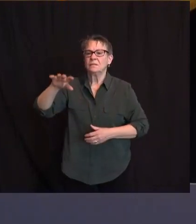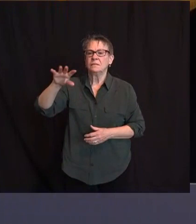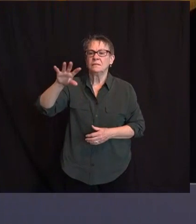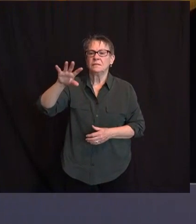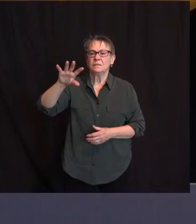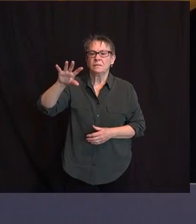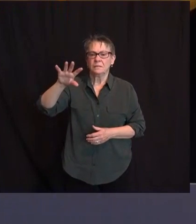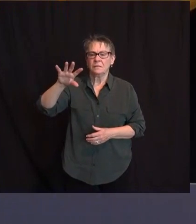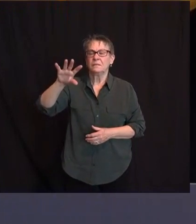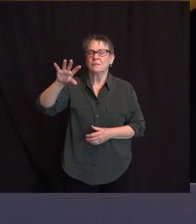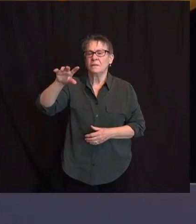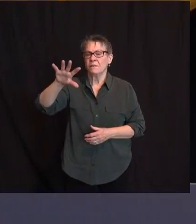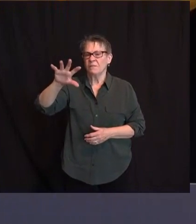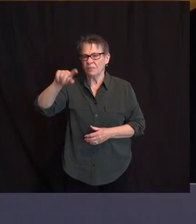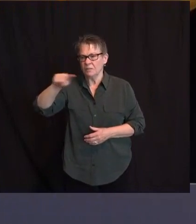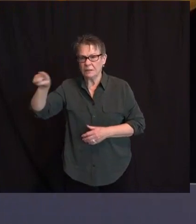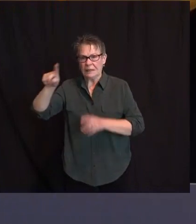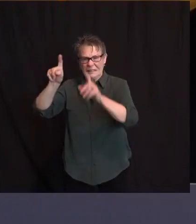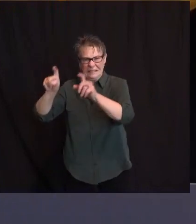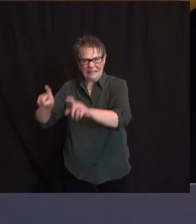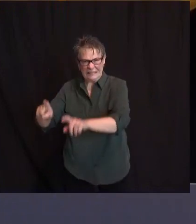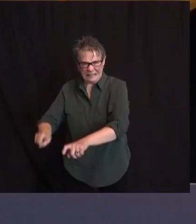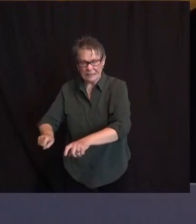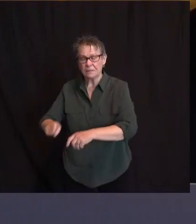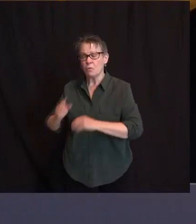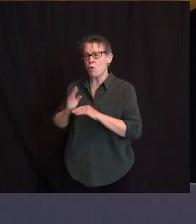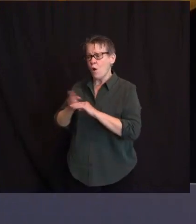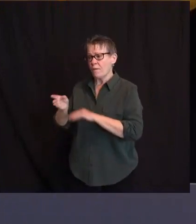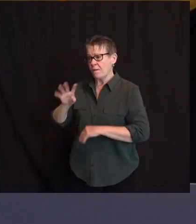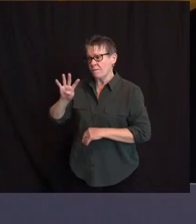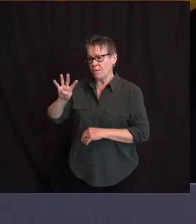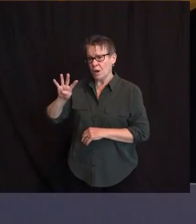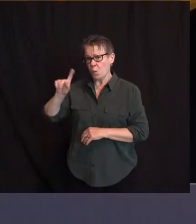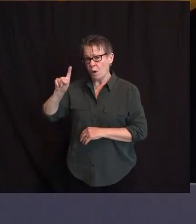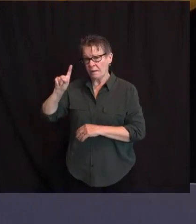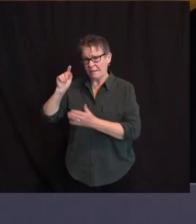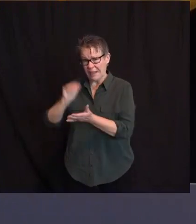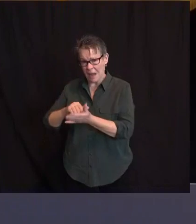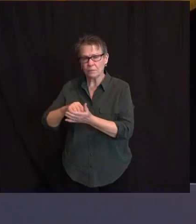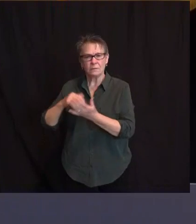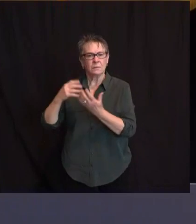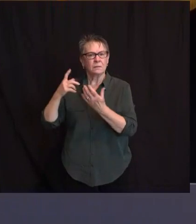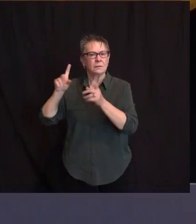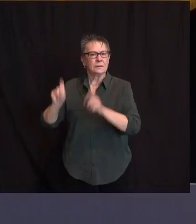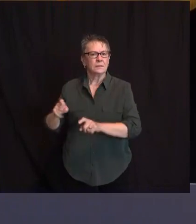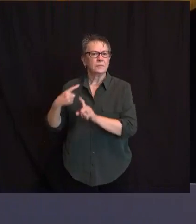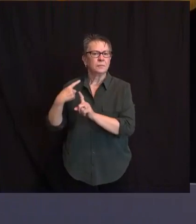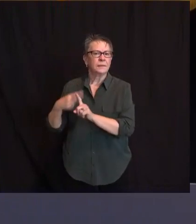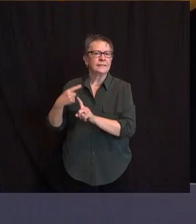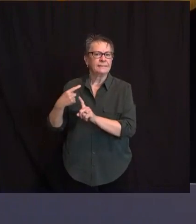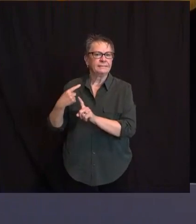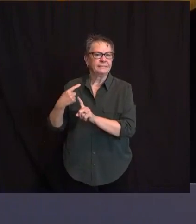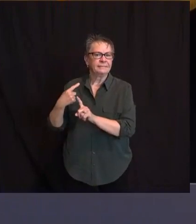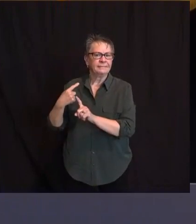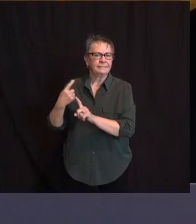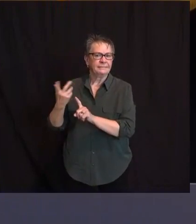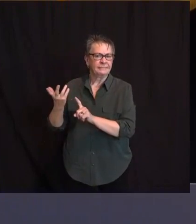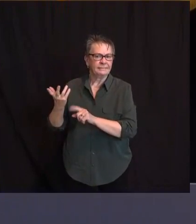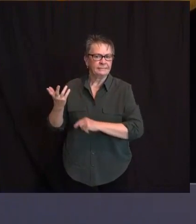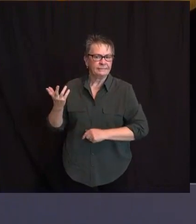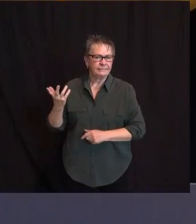44%. That means that more than half of the results have been negative. But we remind those who test negative and have